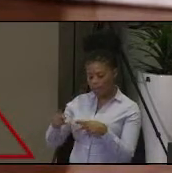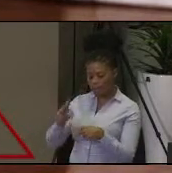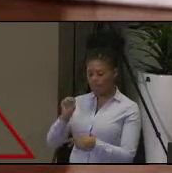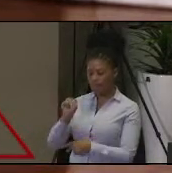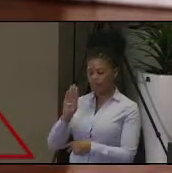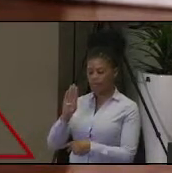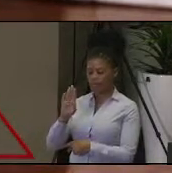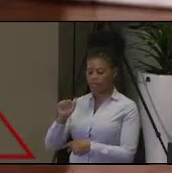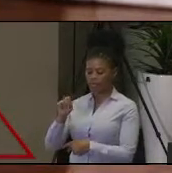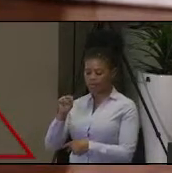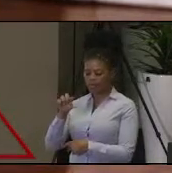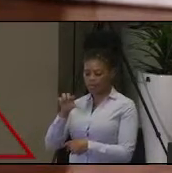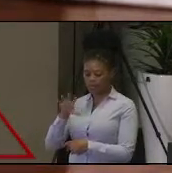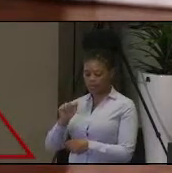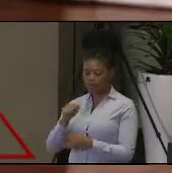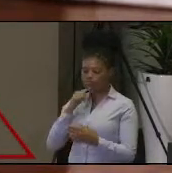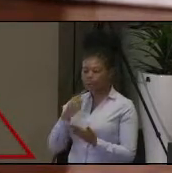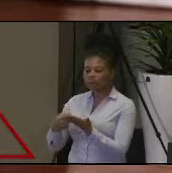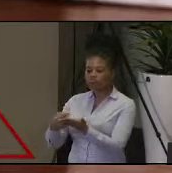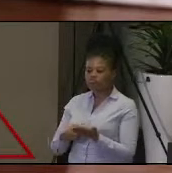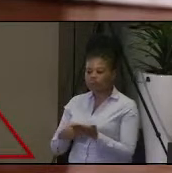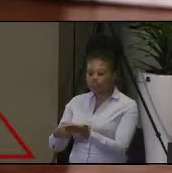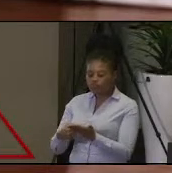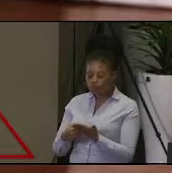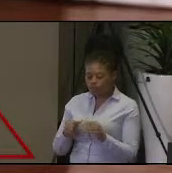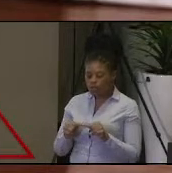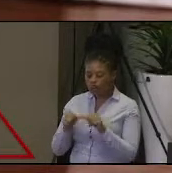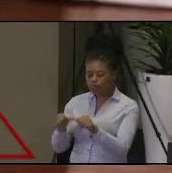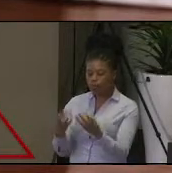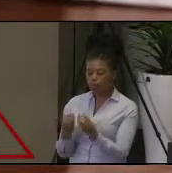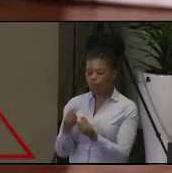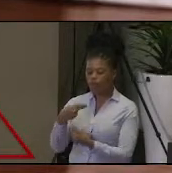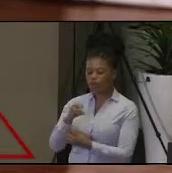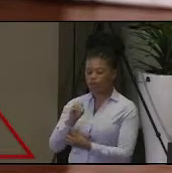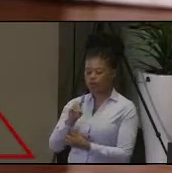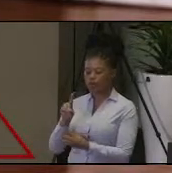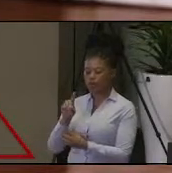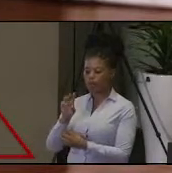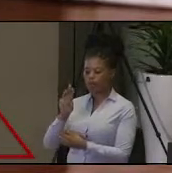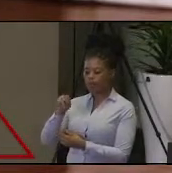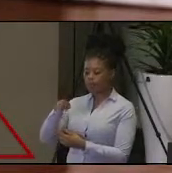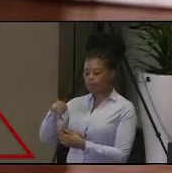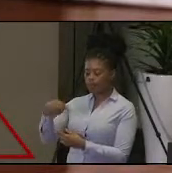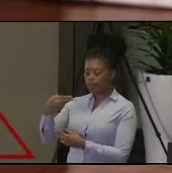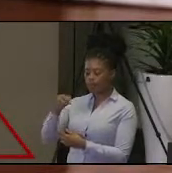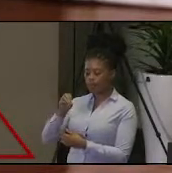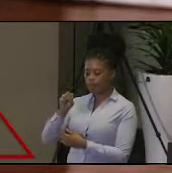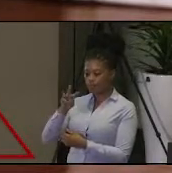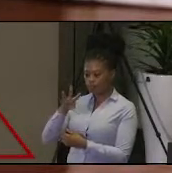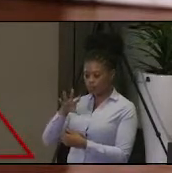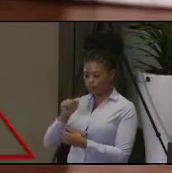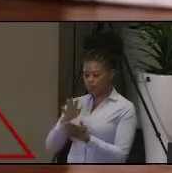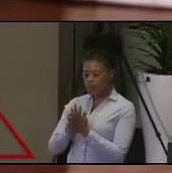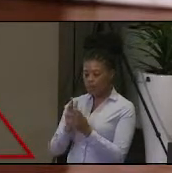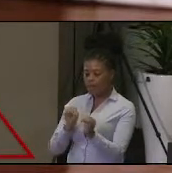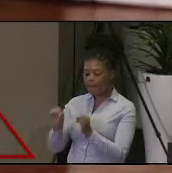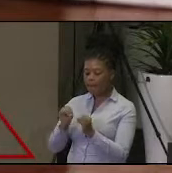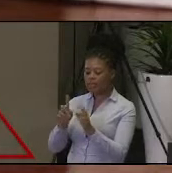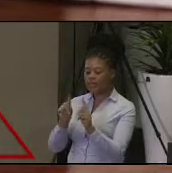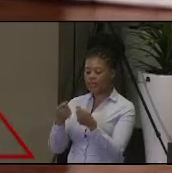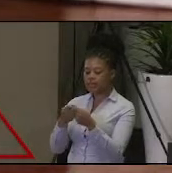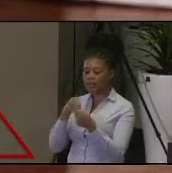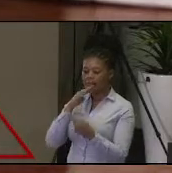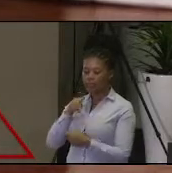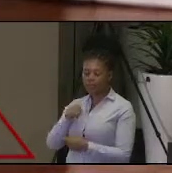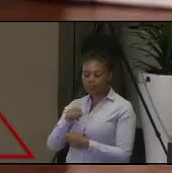Mbanga. Engagements are continuing with the HOD, Ms. Poswa, and her executive management team to define